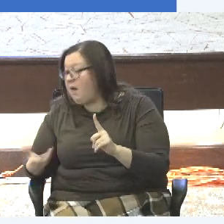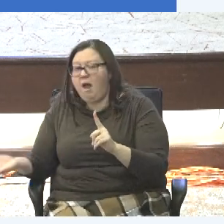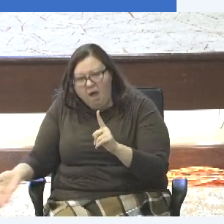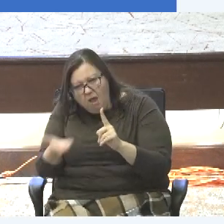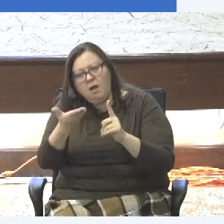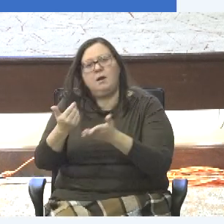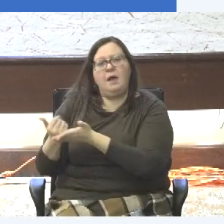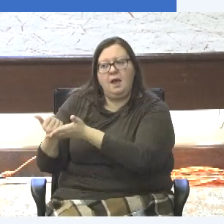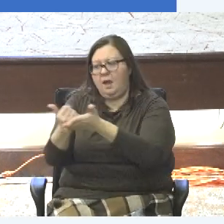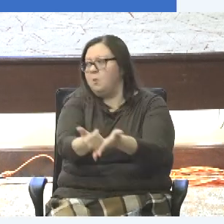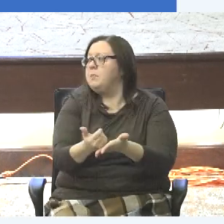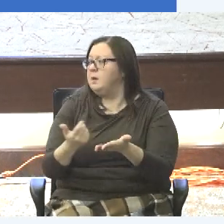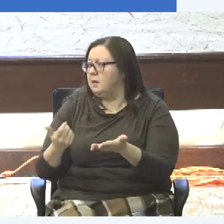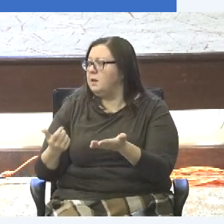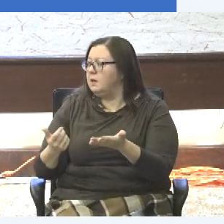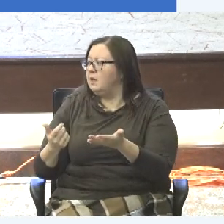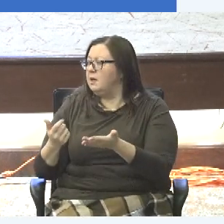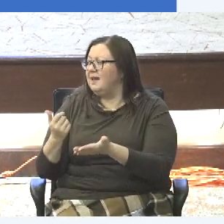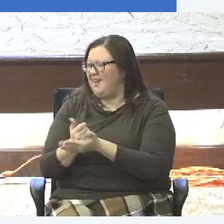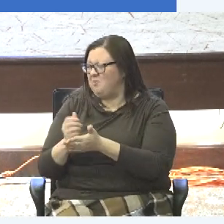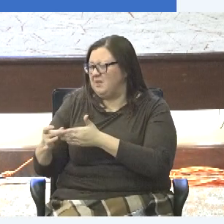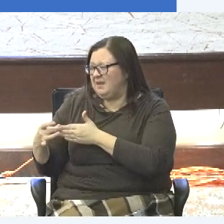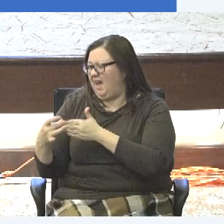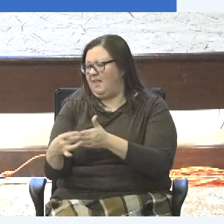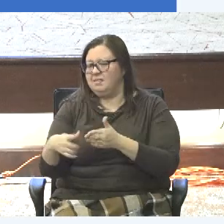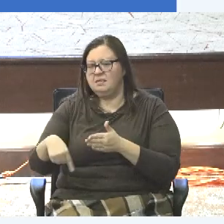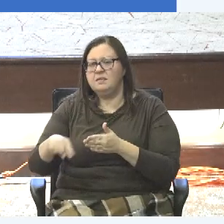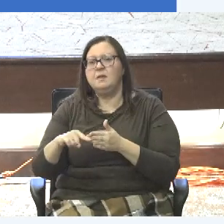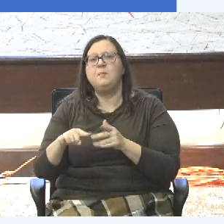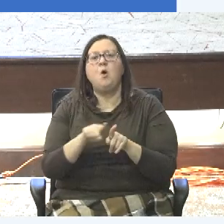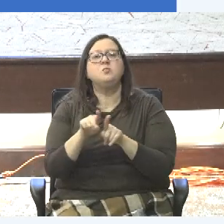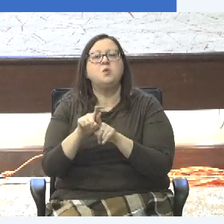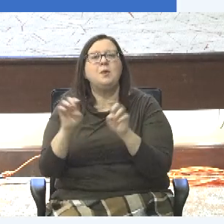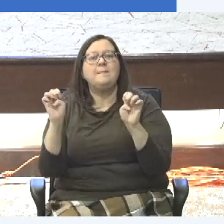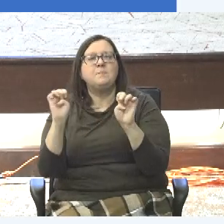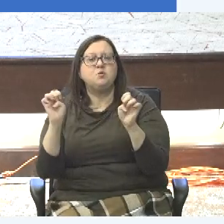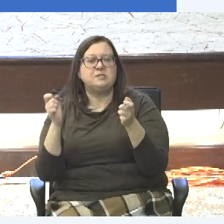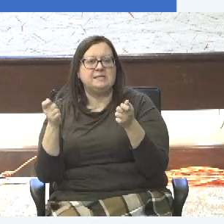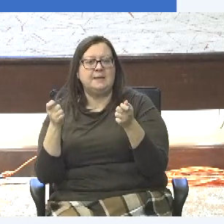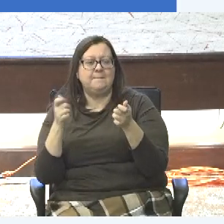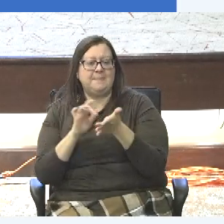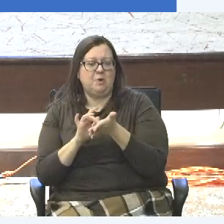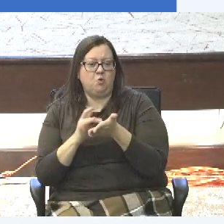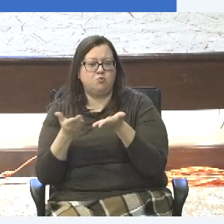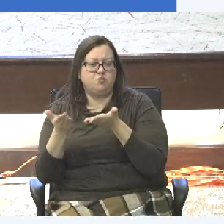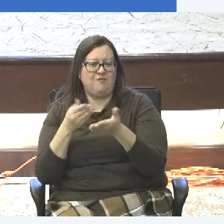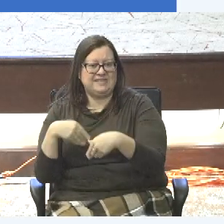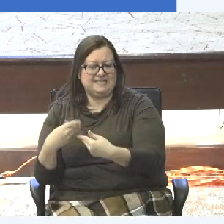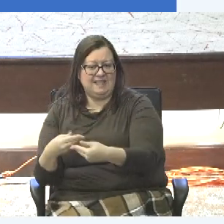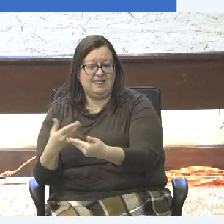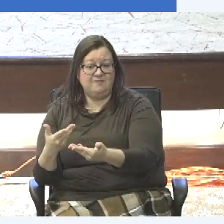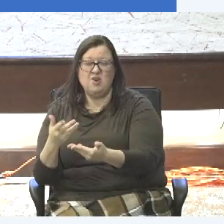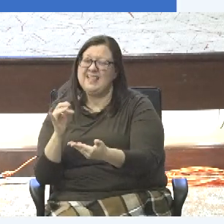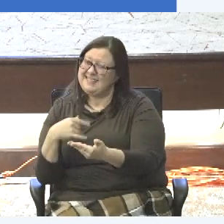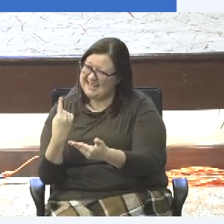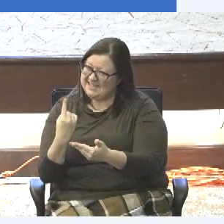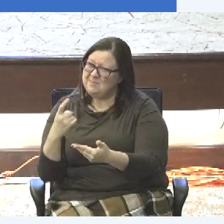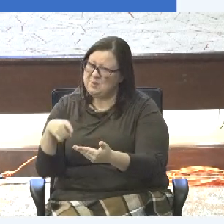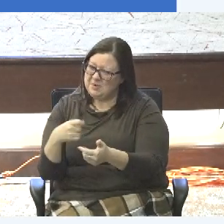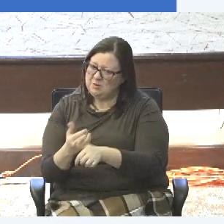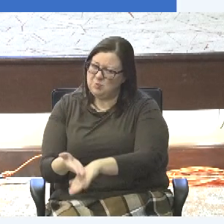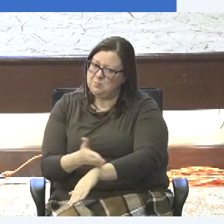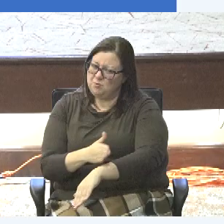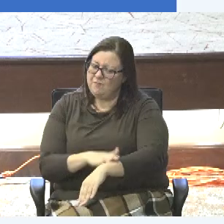make sure that that is a priority for us. Our emergency medical service delivery, I do believe there's opportunity to take that to the next level, so I've tasked